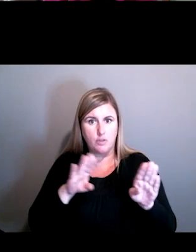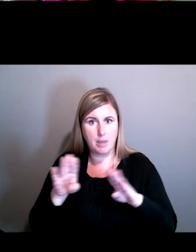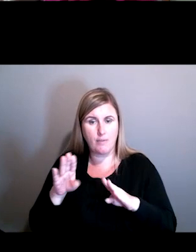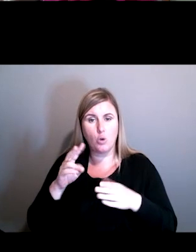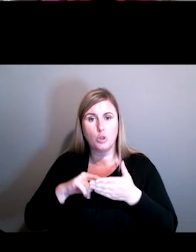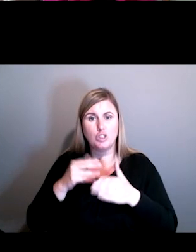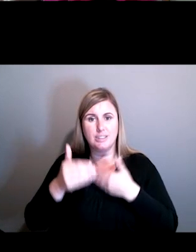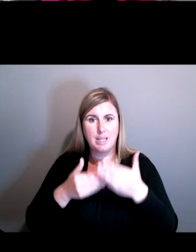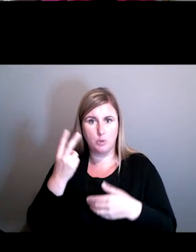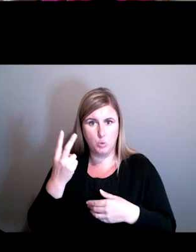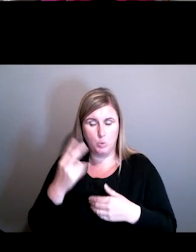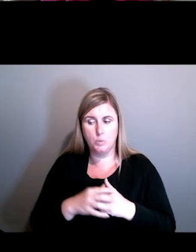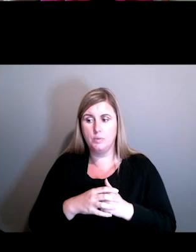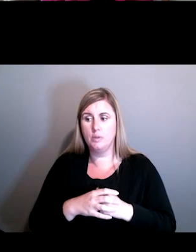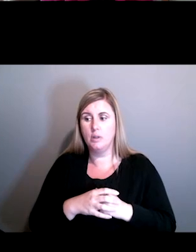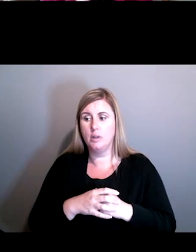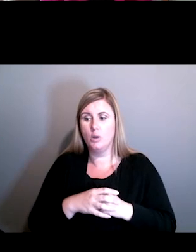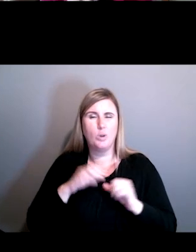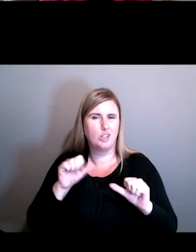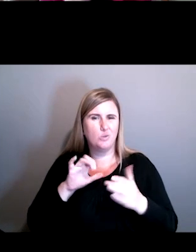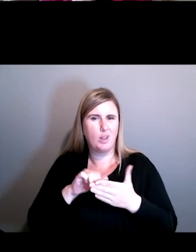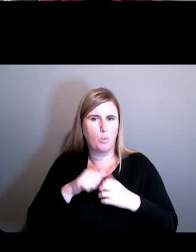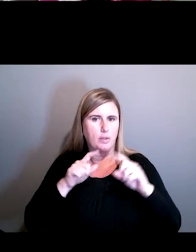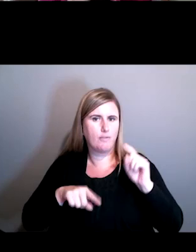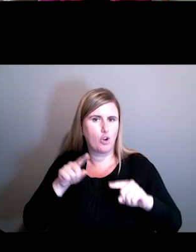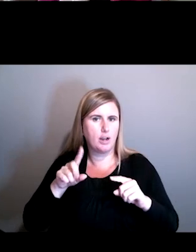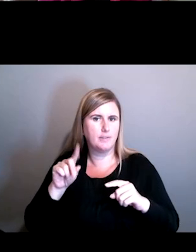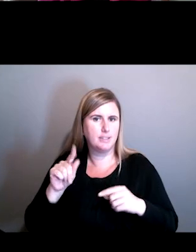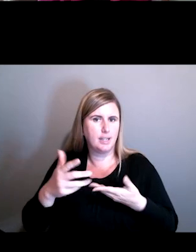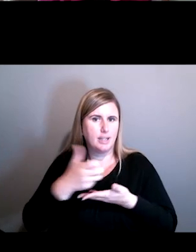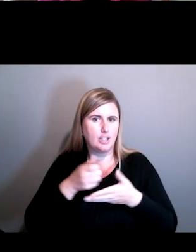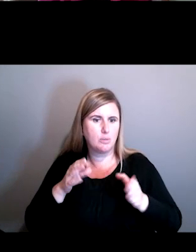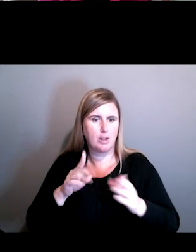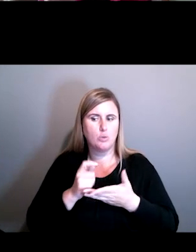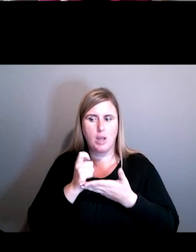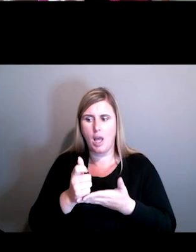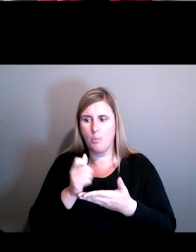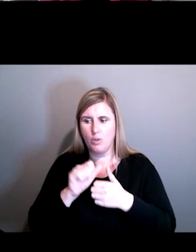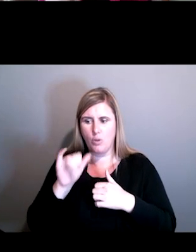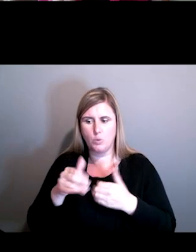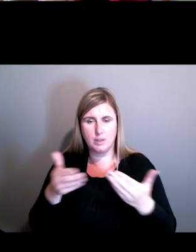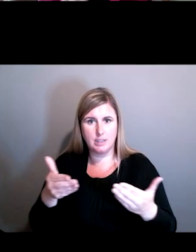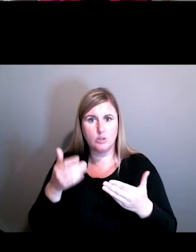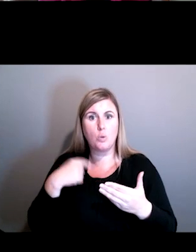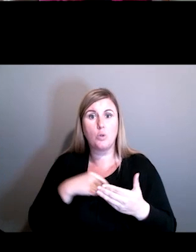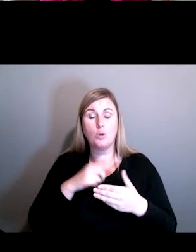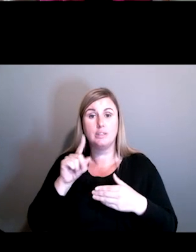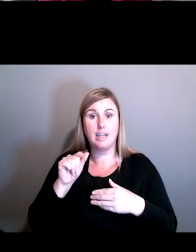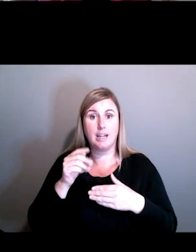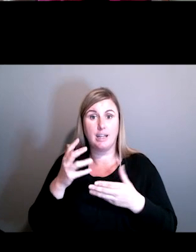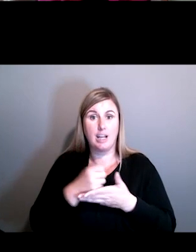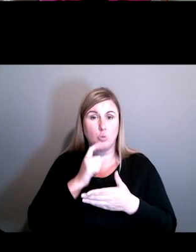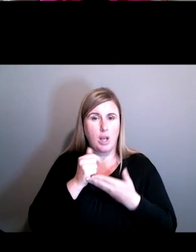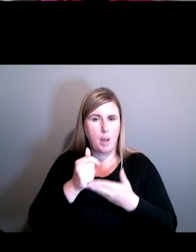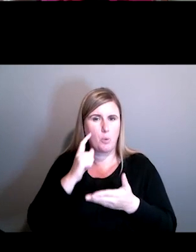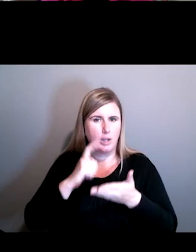here. And we can do that with a variety of data collection methods to help with those things. So the data collection is going to help you identify that function